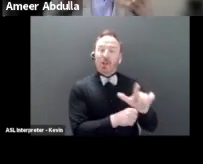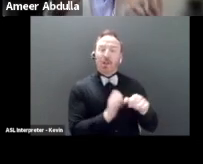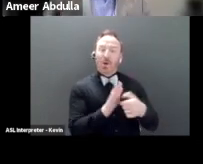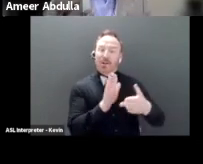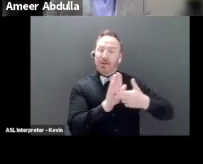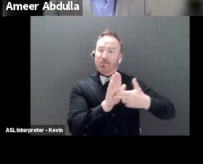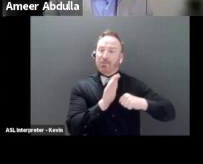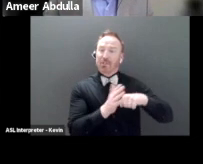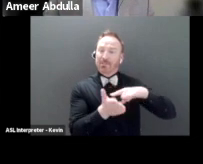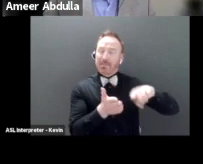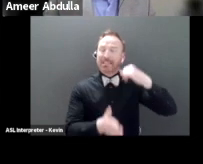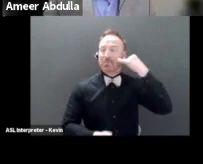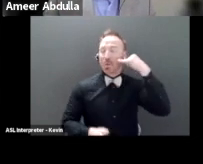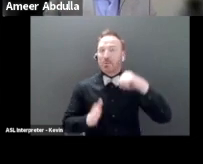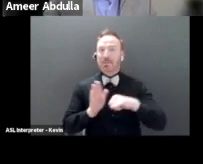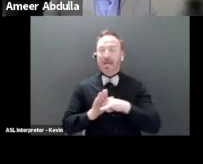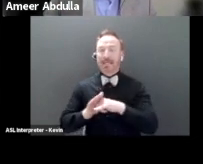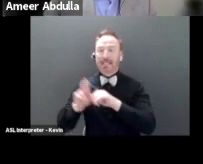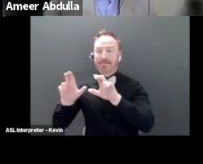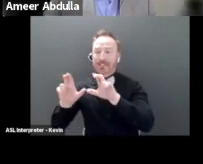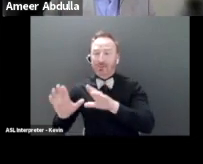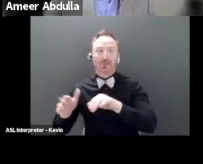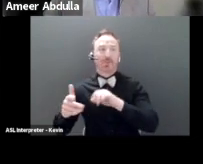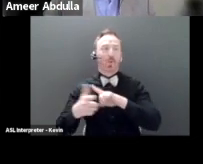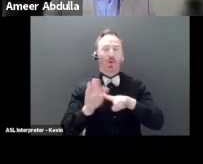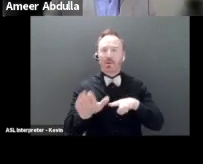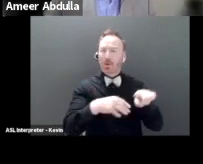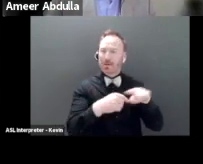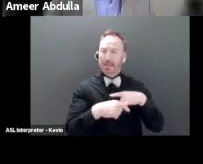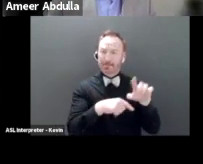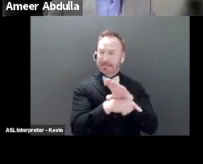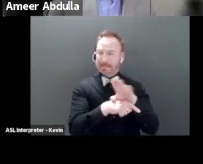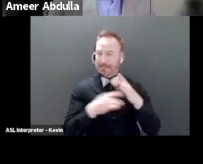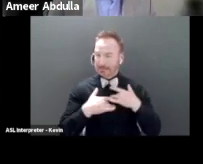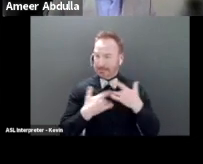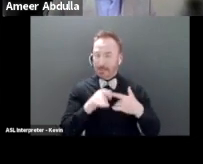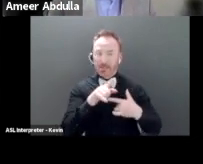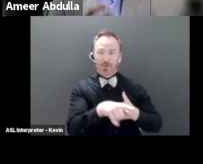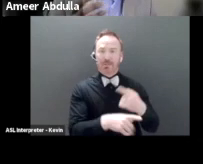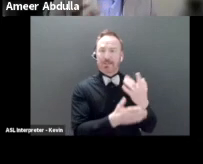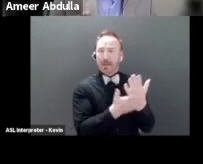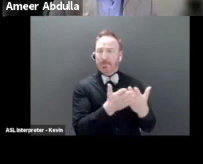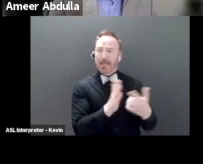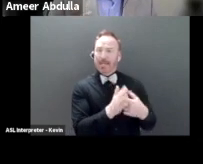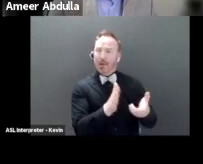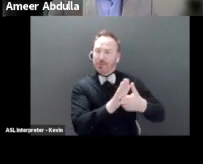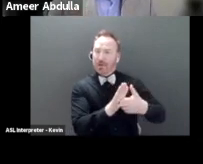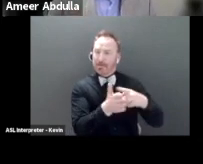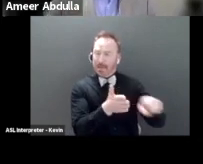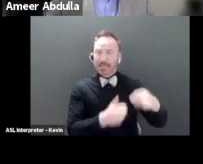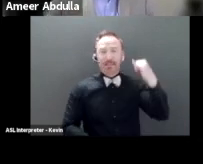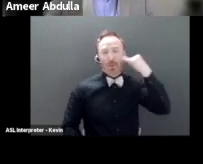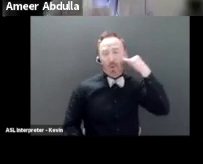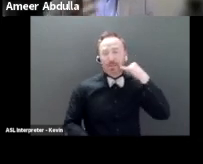your investors, where you are in your business. There are some regulatory or contractual payments. So if there's a matching for